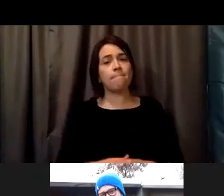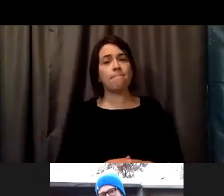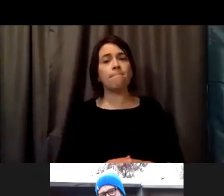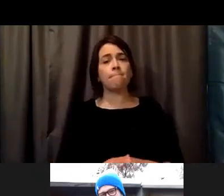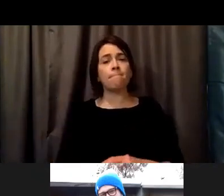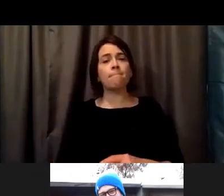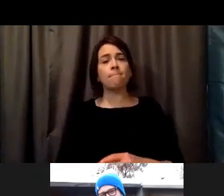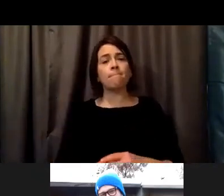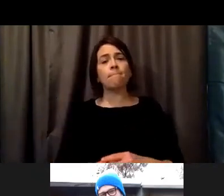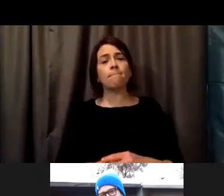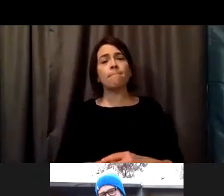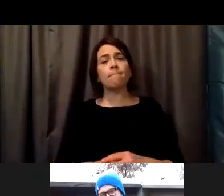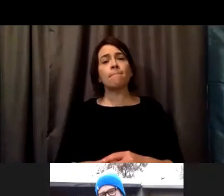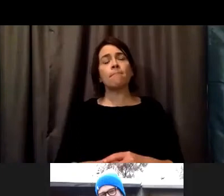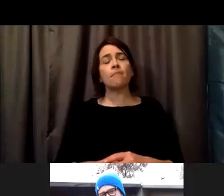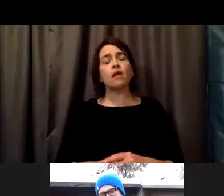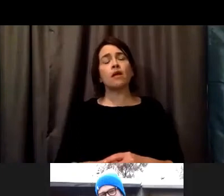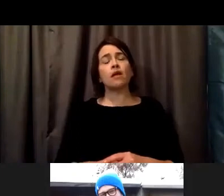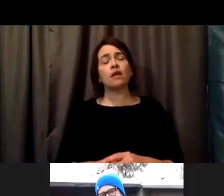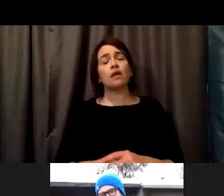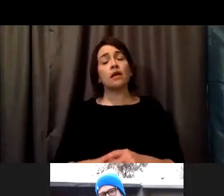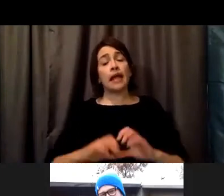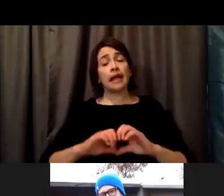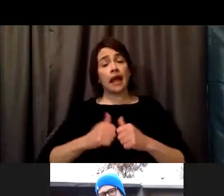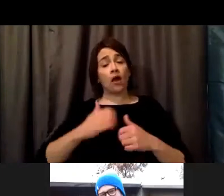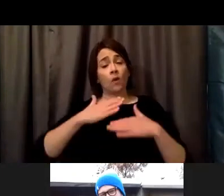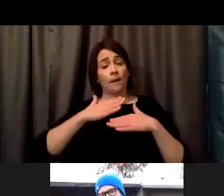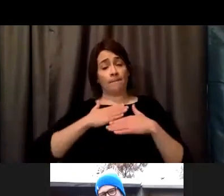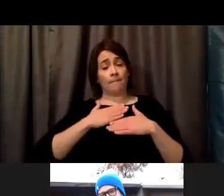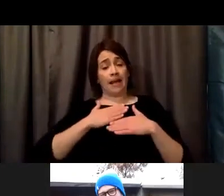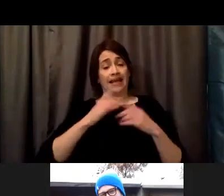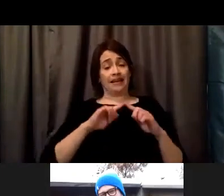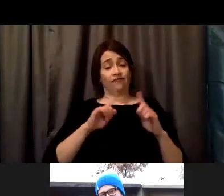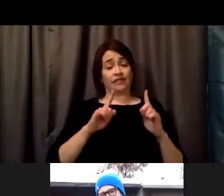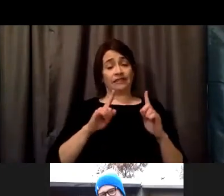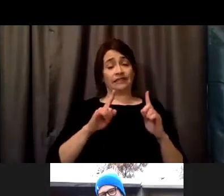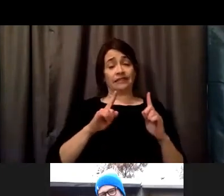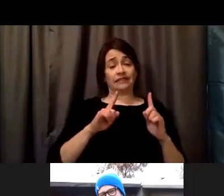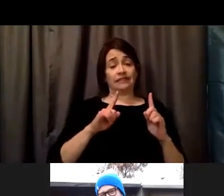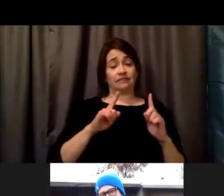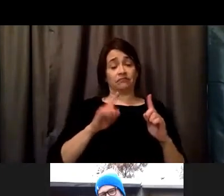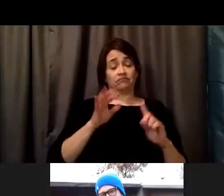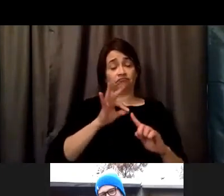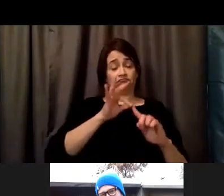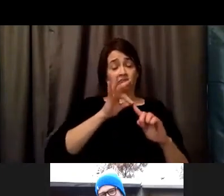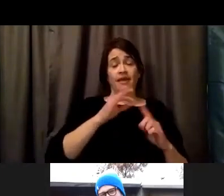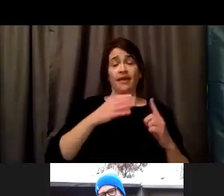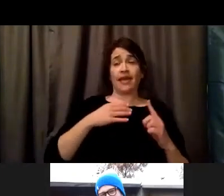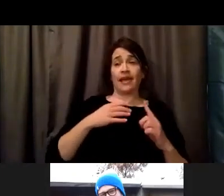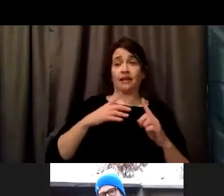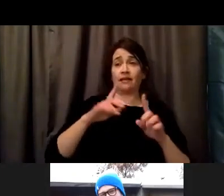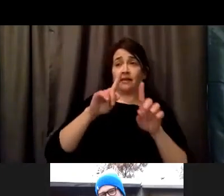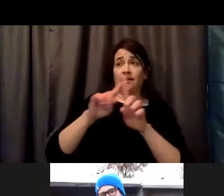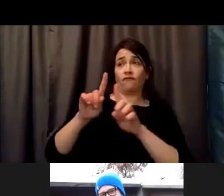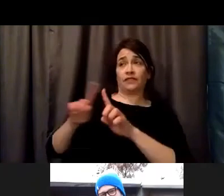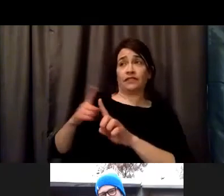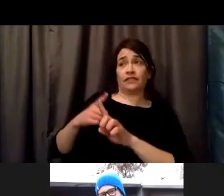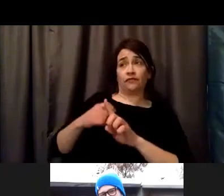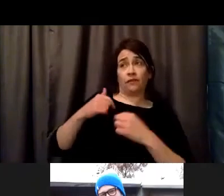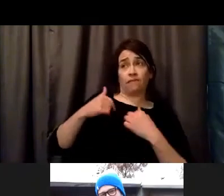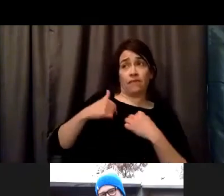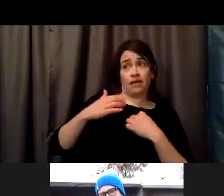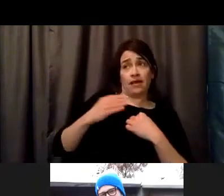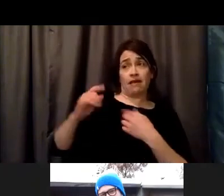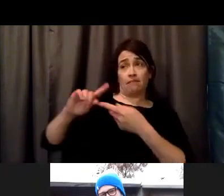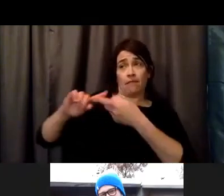and how my differences and my difference with my other friends can actually add value to our new